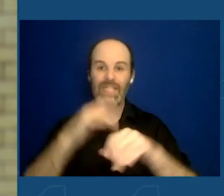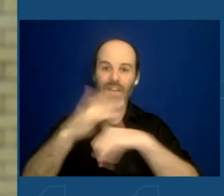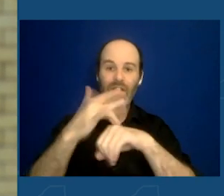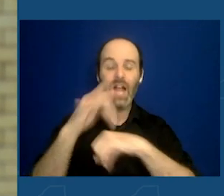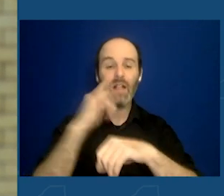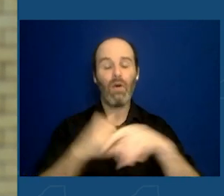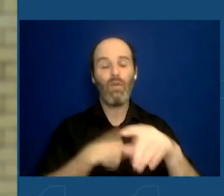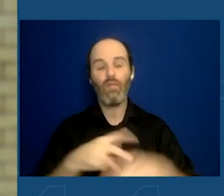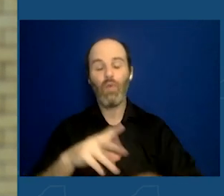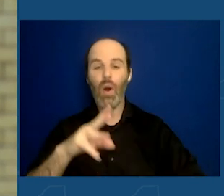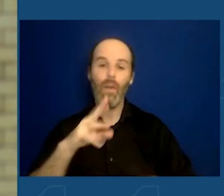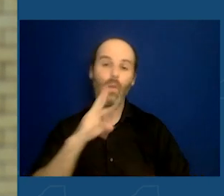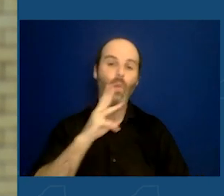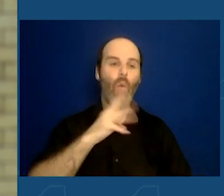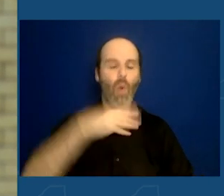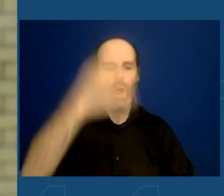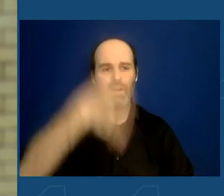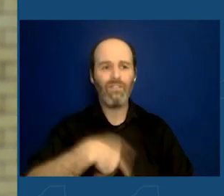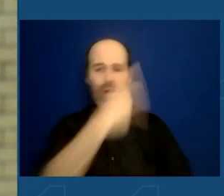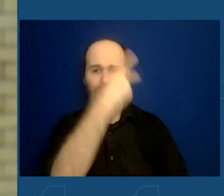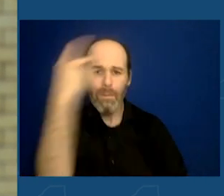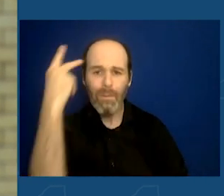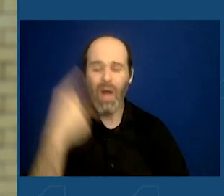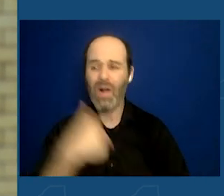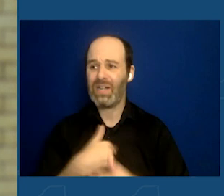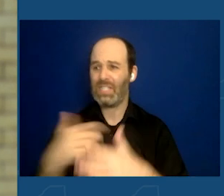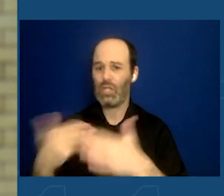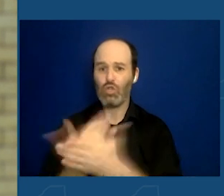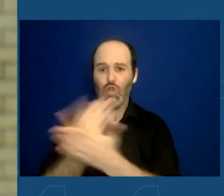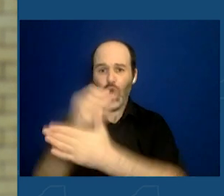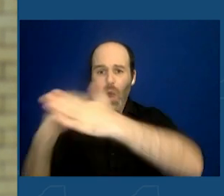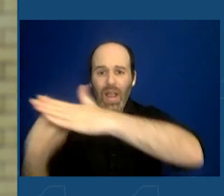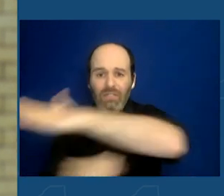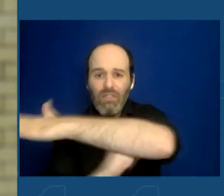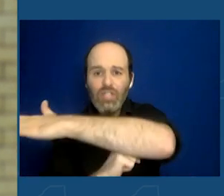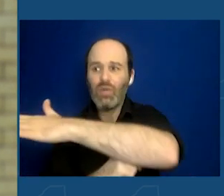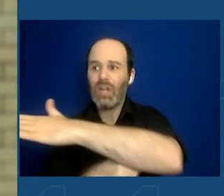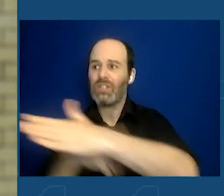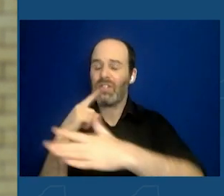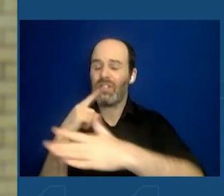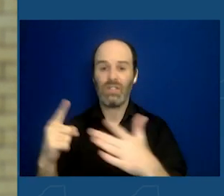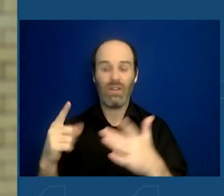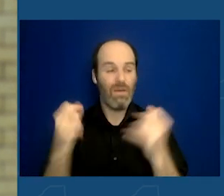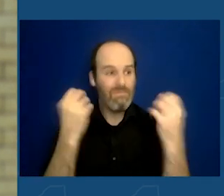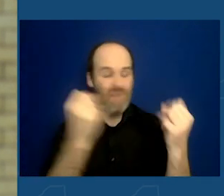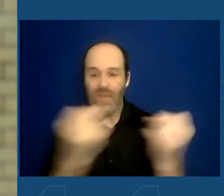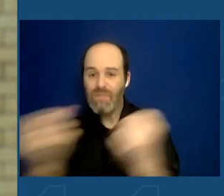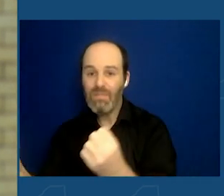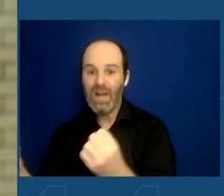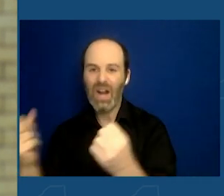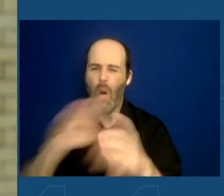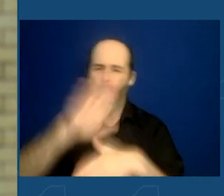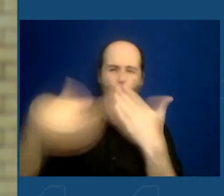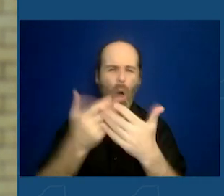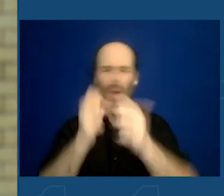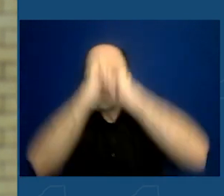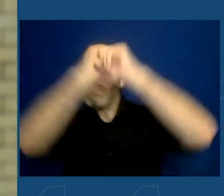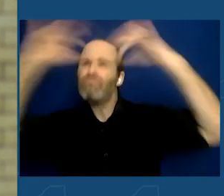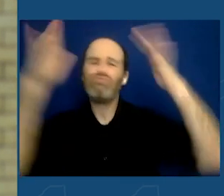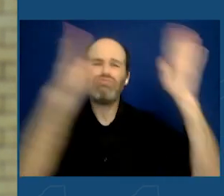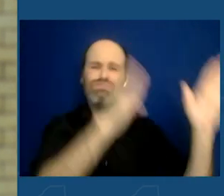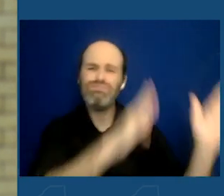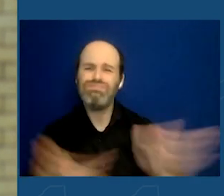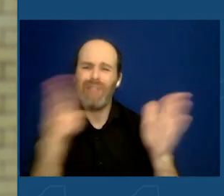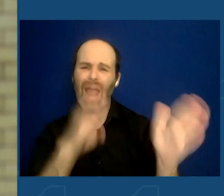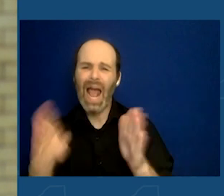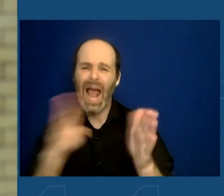than 8,500 housing units. But all those great plans, that great vision, were stopped dead